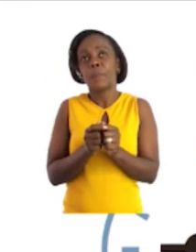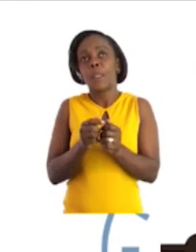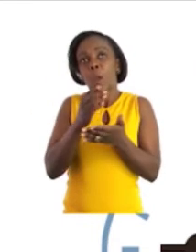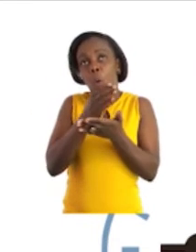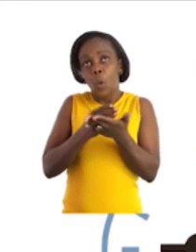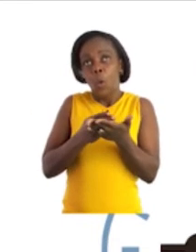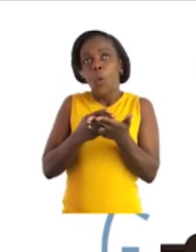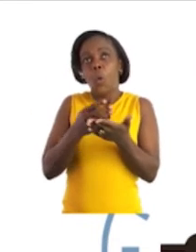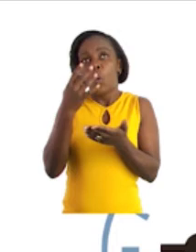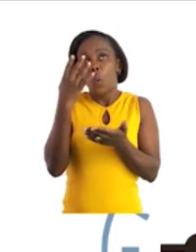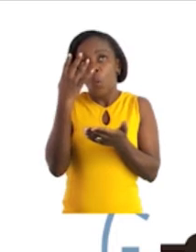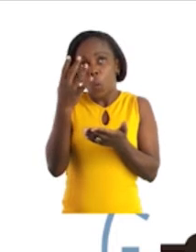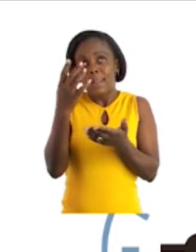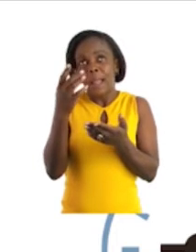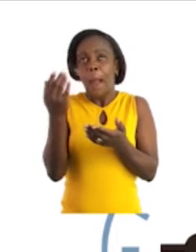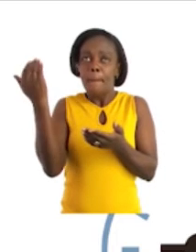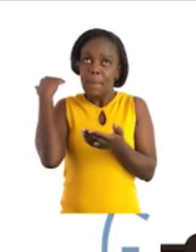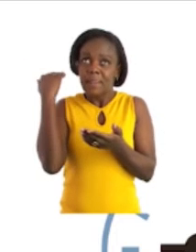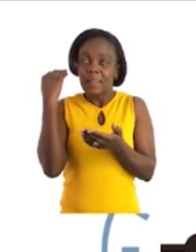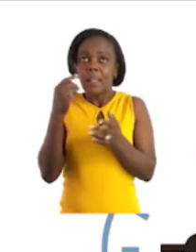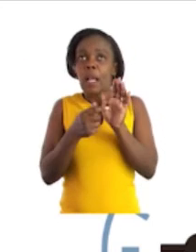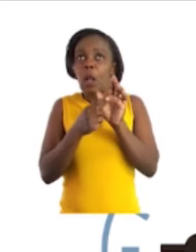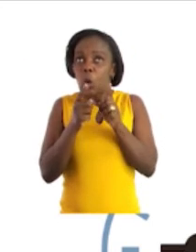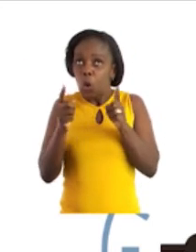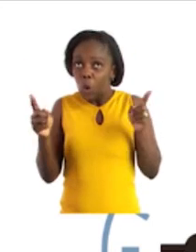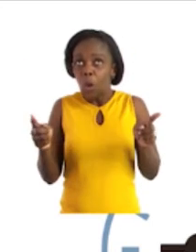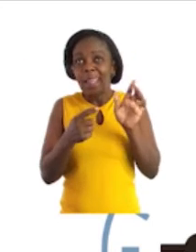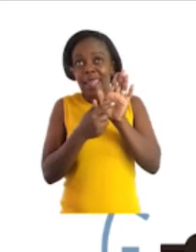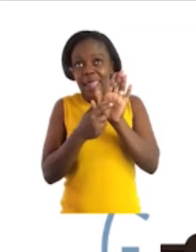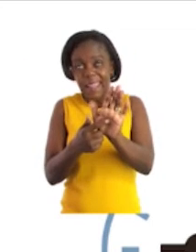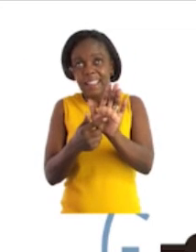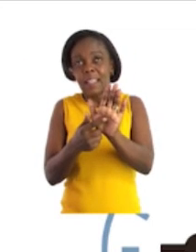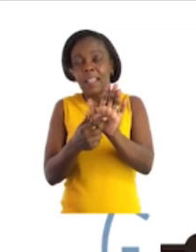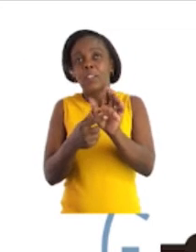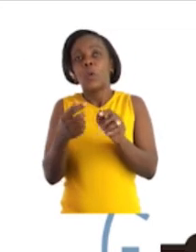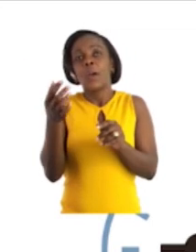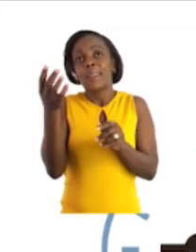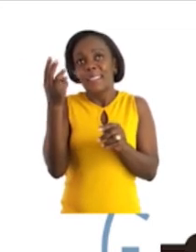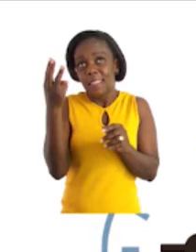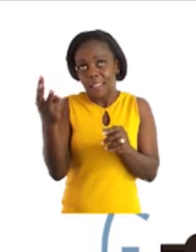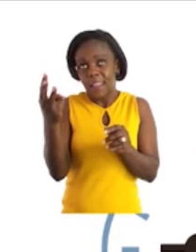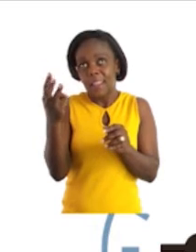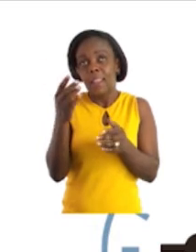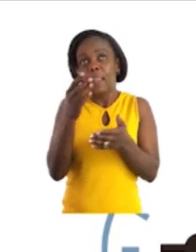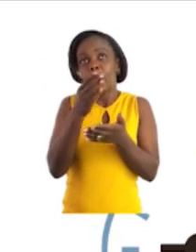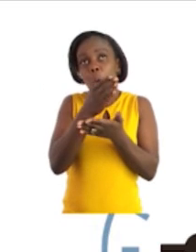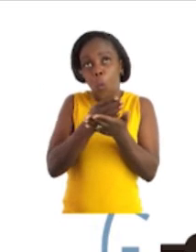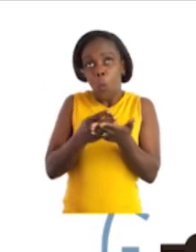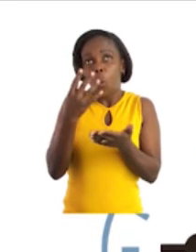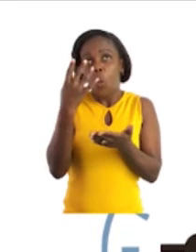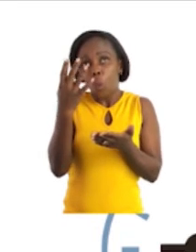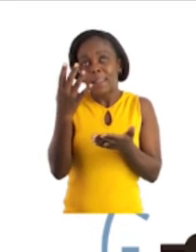1/4 is on the 3. And 1/4 is on the 9. That is